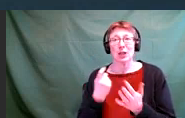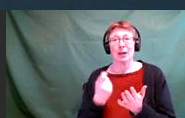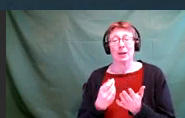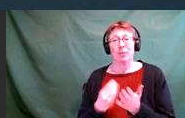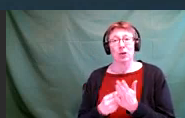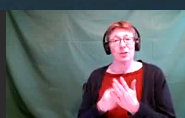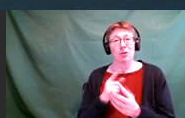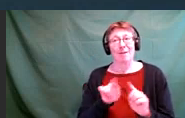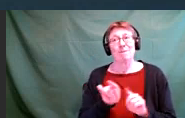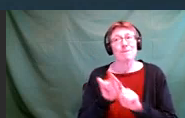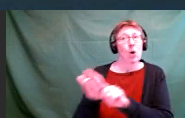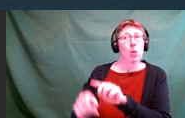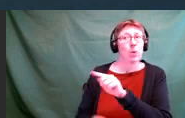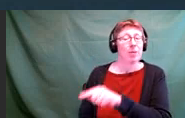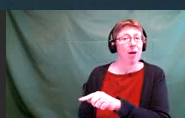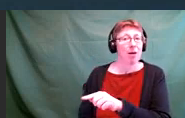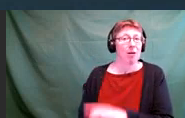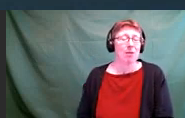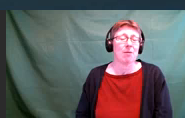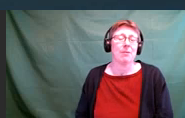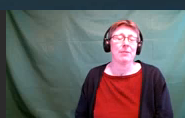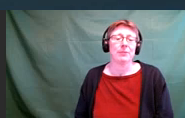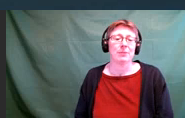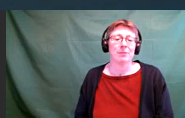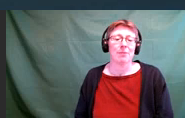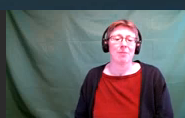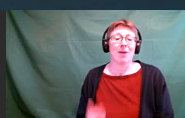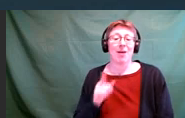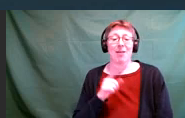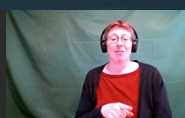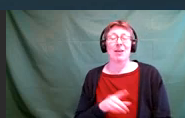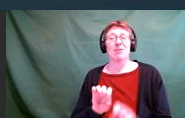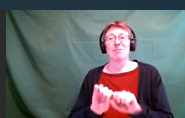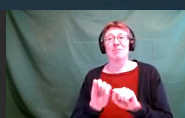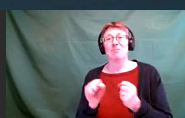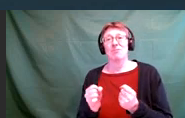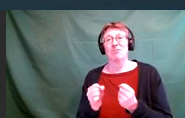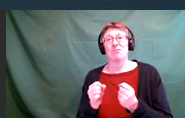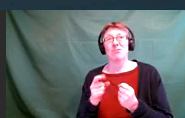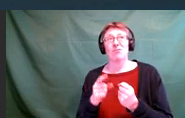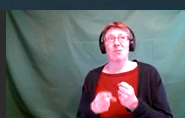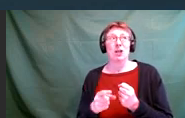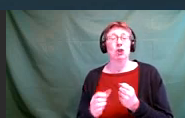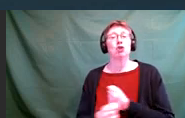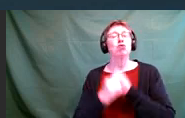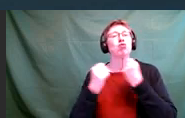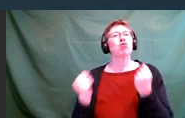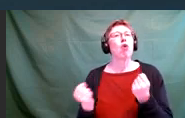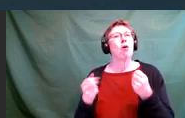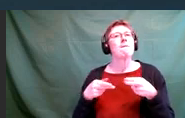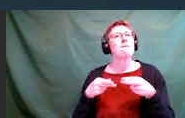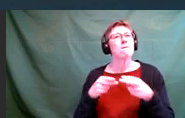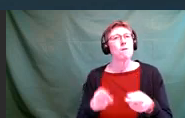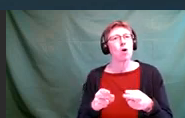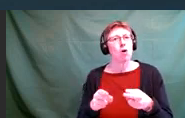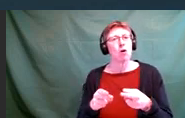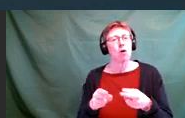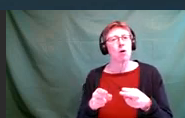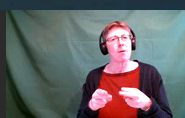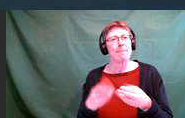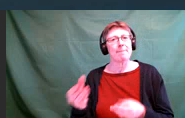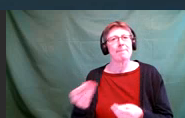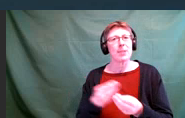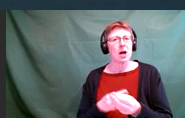So that would violate strong form market efficiency, because strong